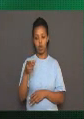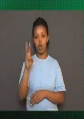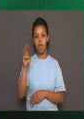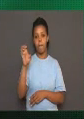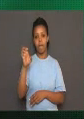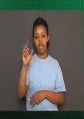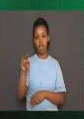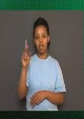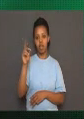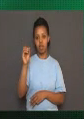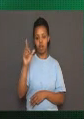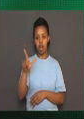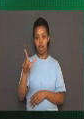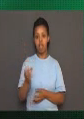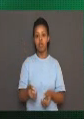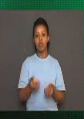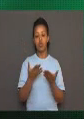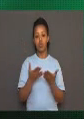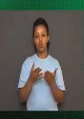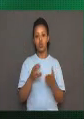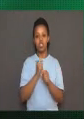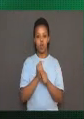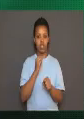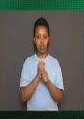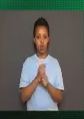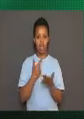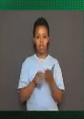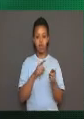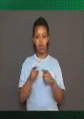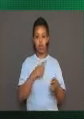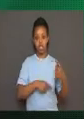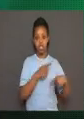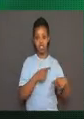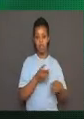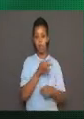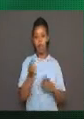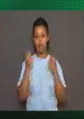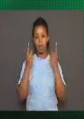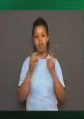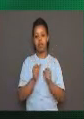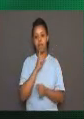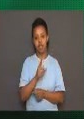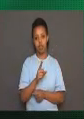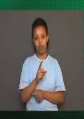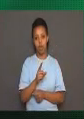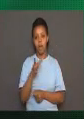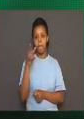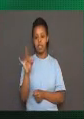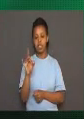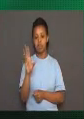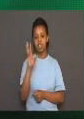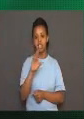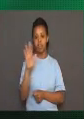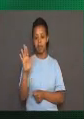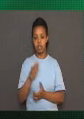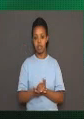a lot of work in order to understand genetics. In